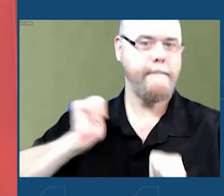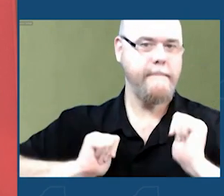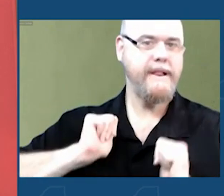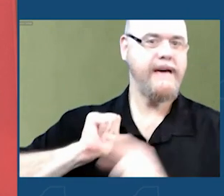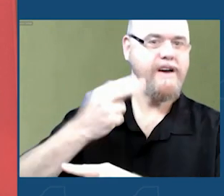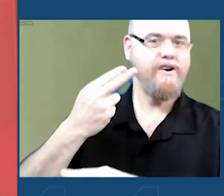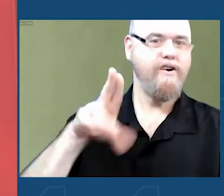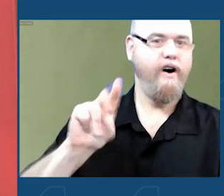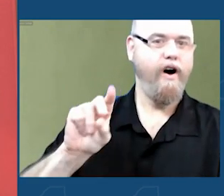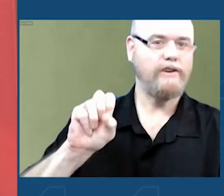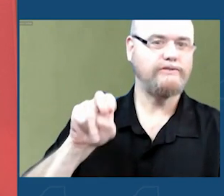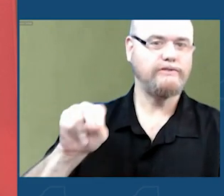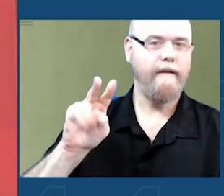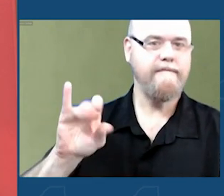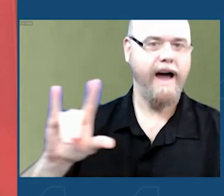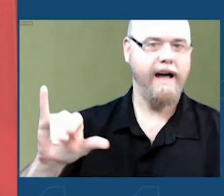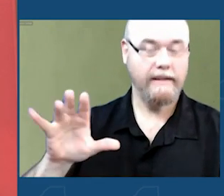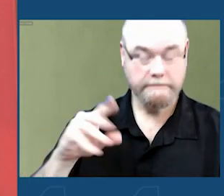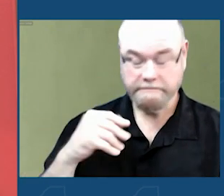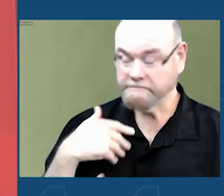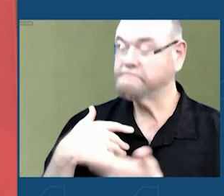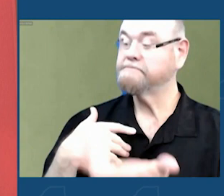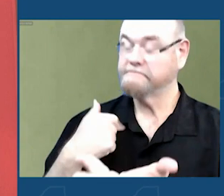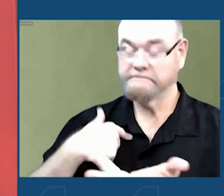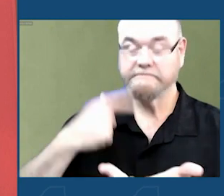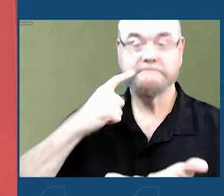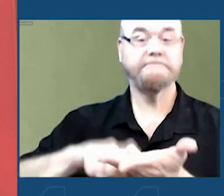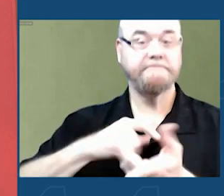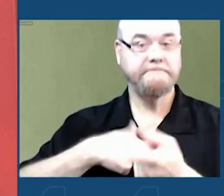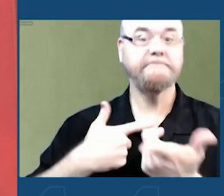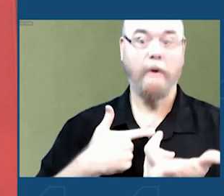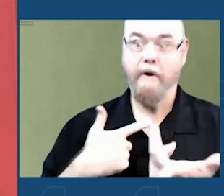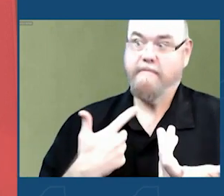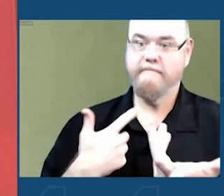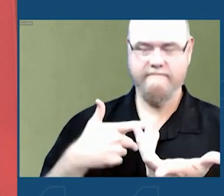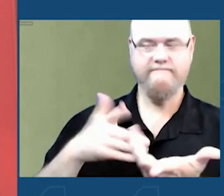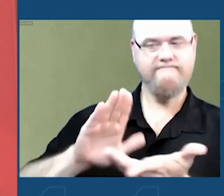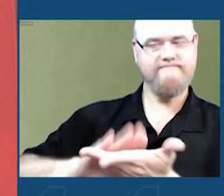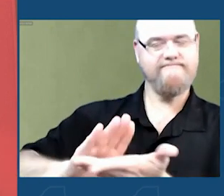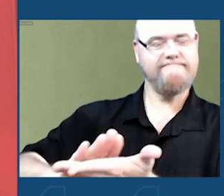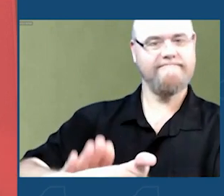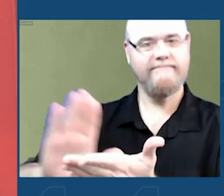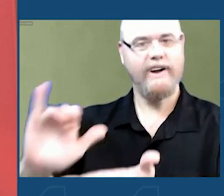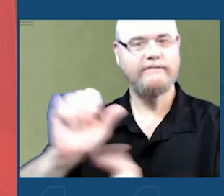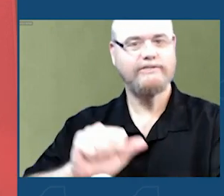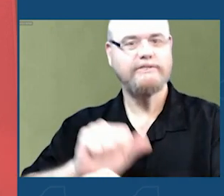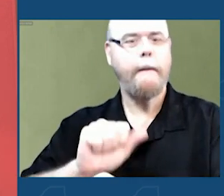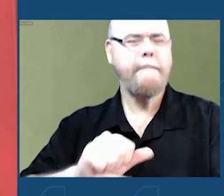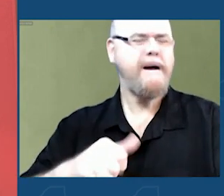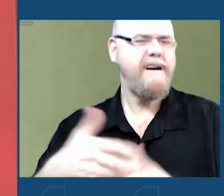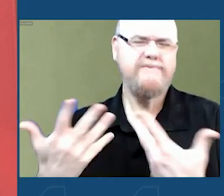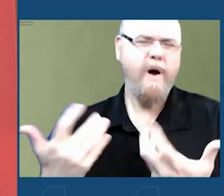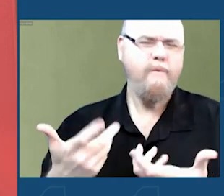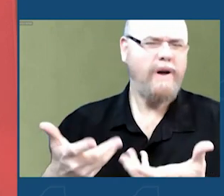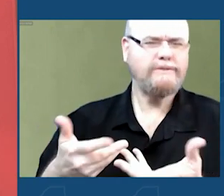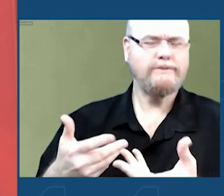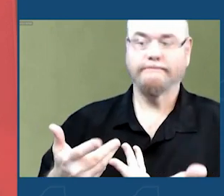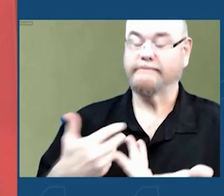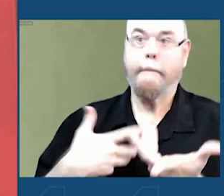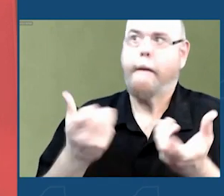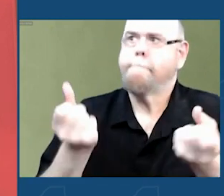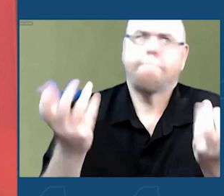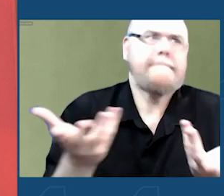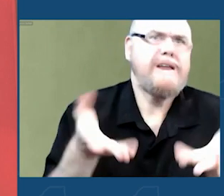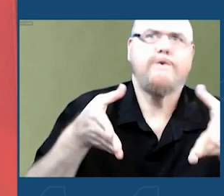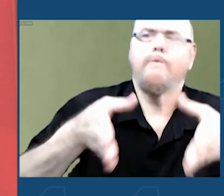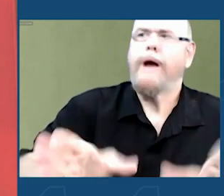work that you're doing. And I just knew that we had to continue supporting this. There's so many different ways that you can touch the soul. It's with your eyes, it's with your